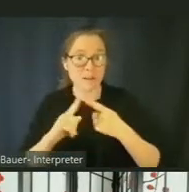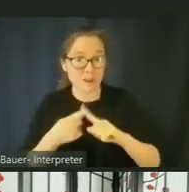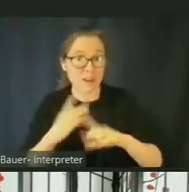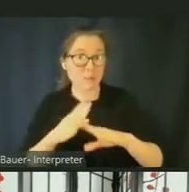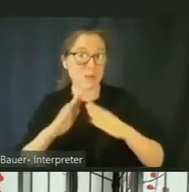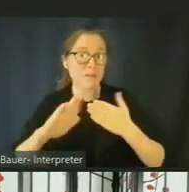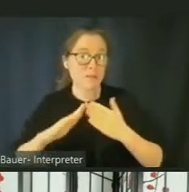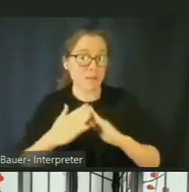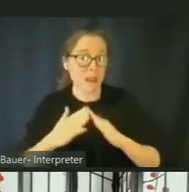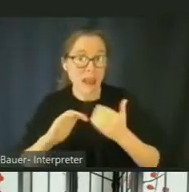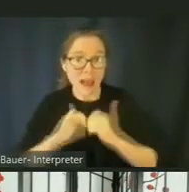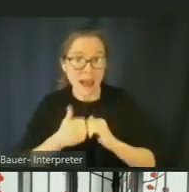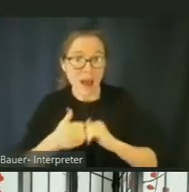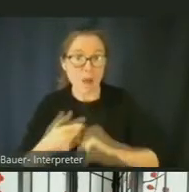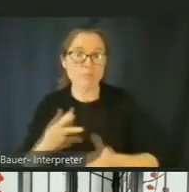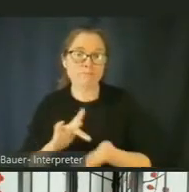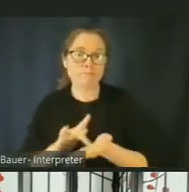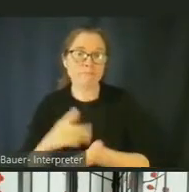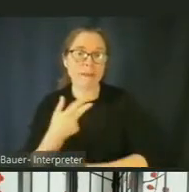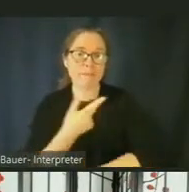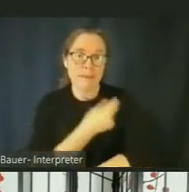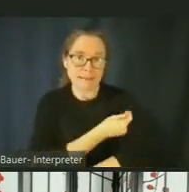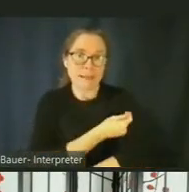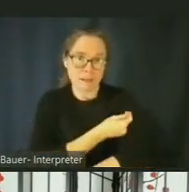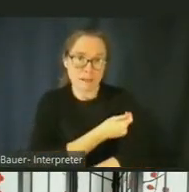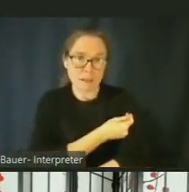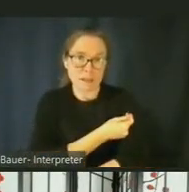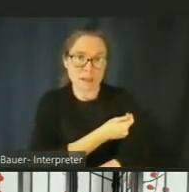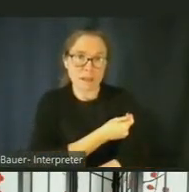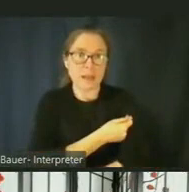vaccinated. As it was shared in the previous slides by